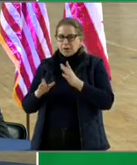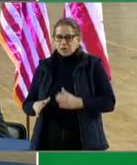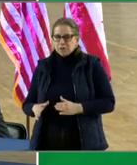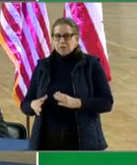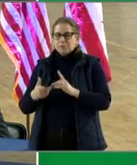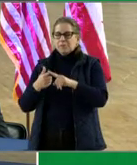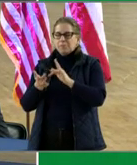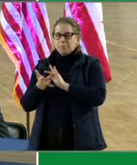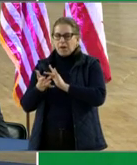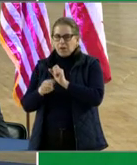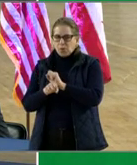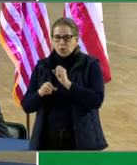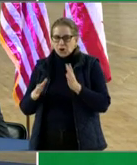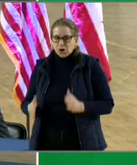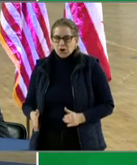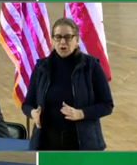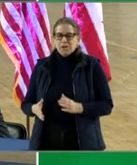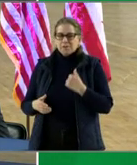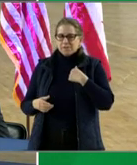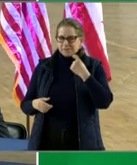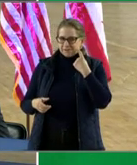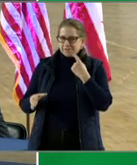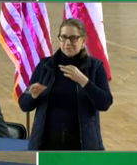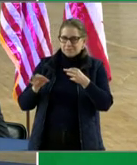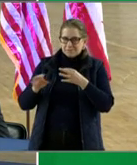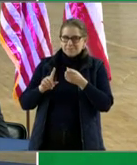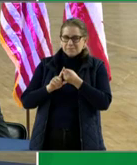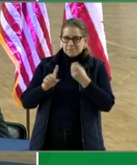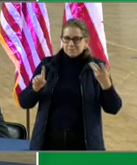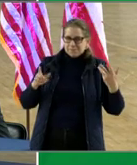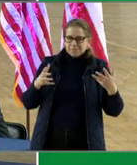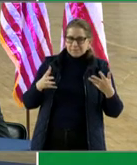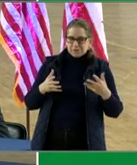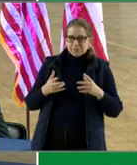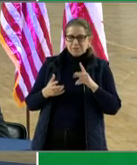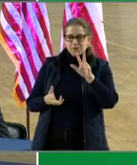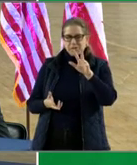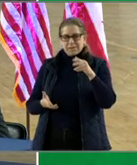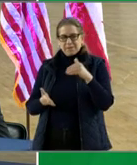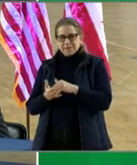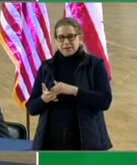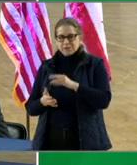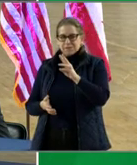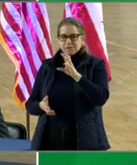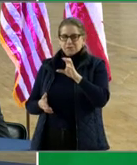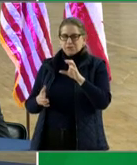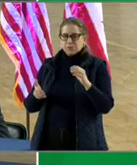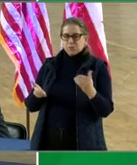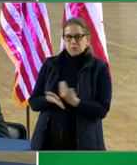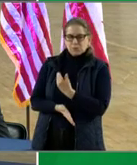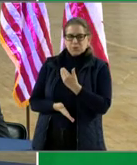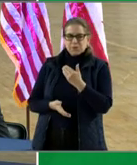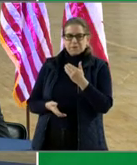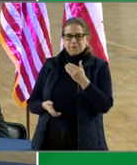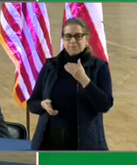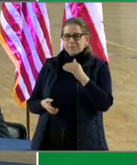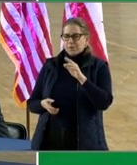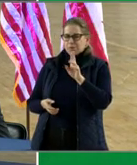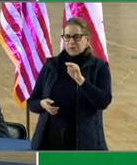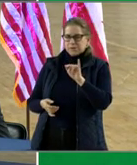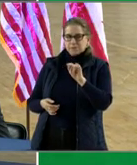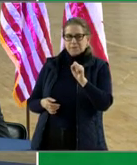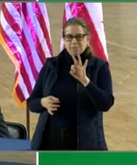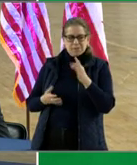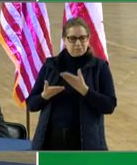just described to you the need to create these 3,600 new units with supplies as well. My commitment